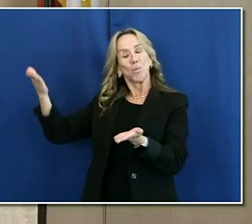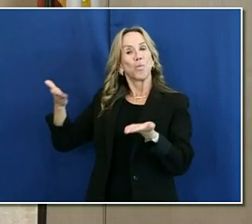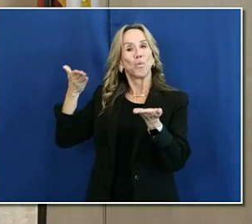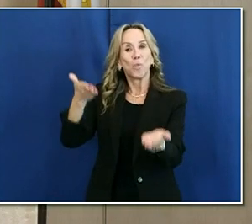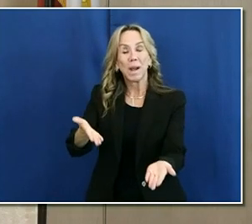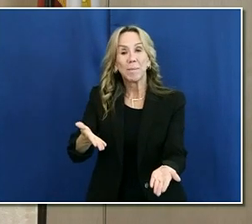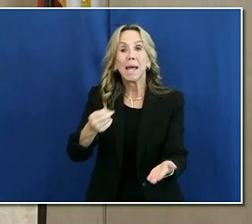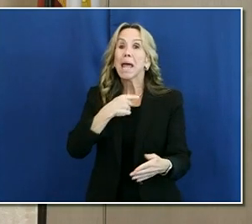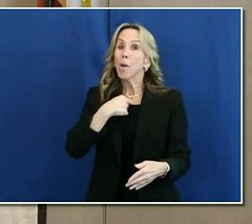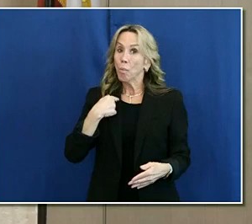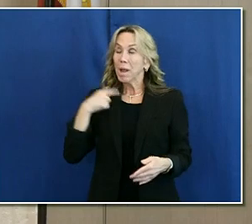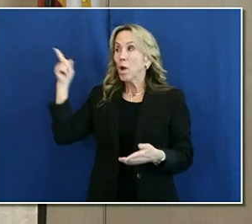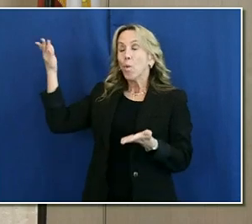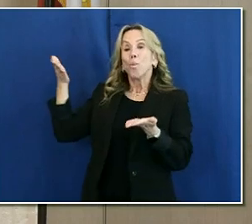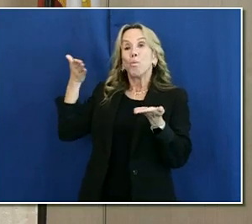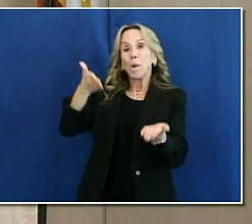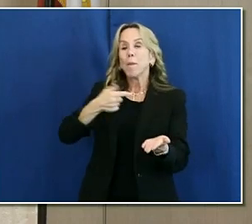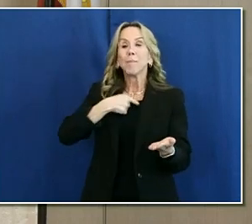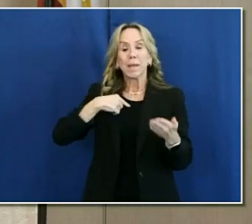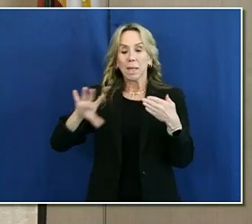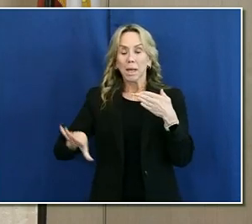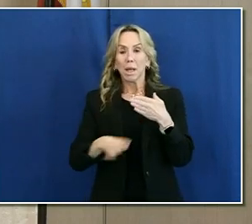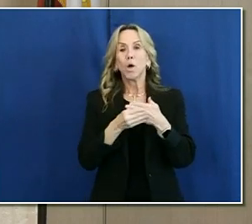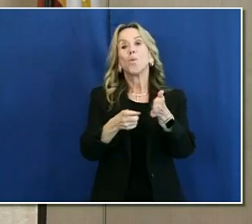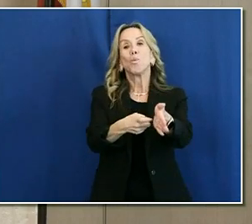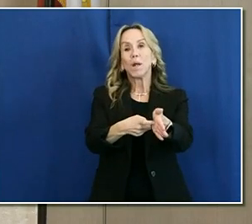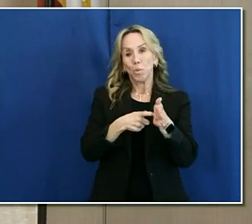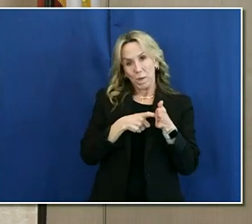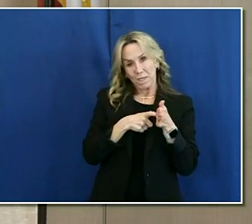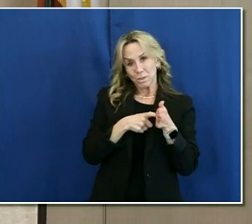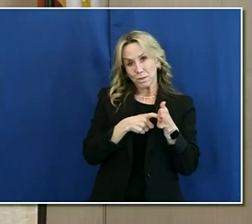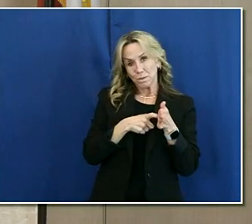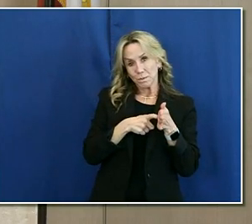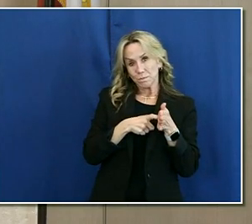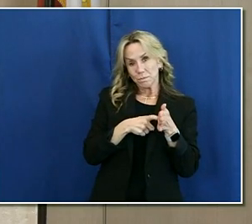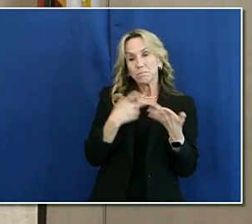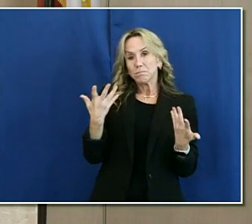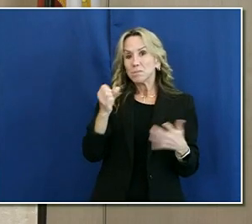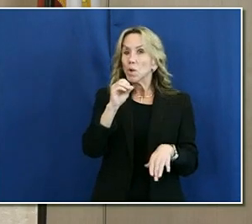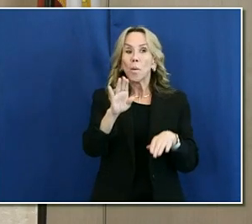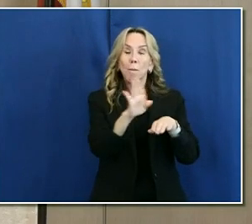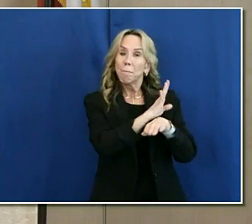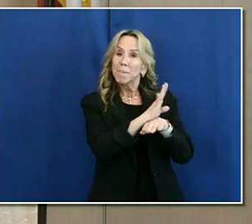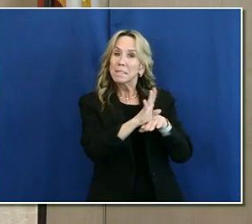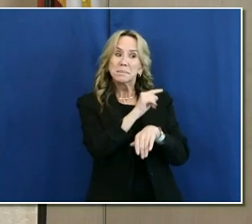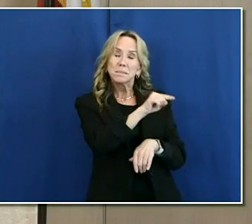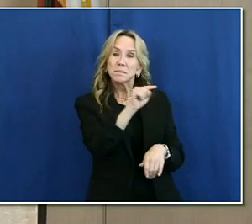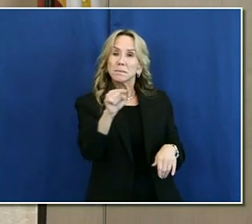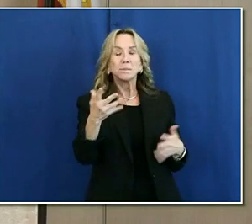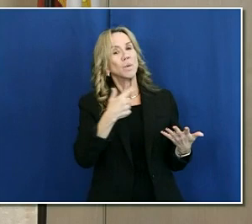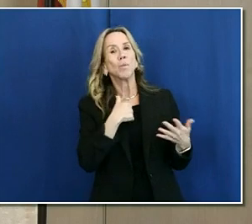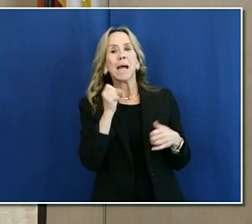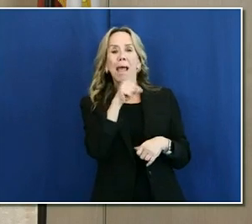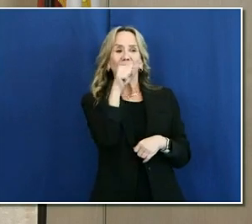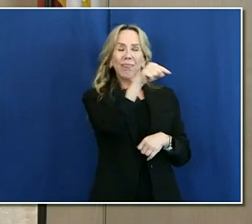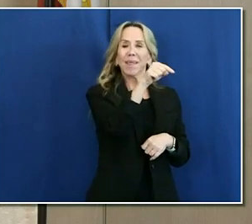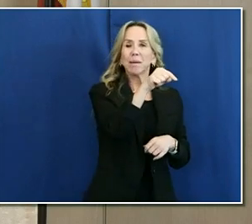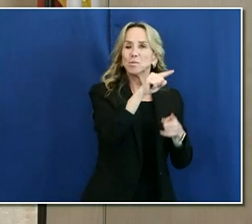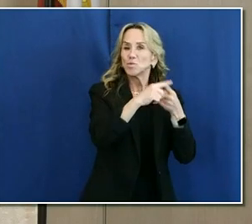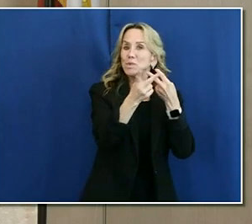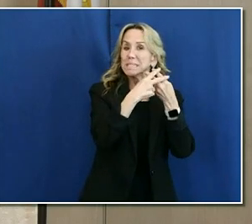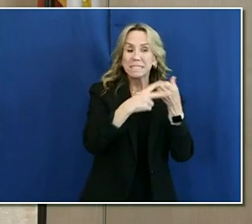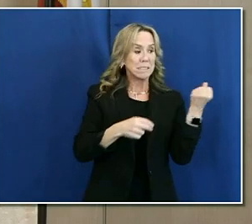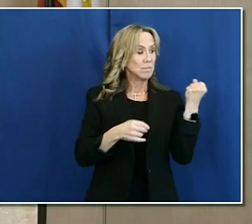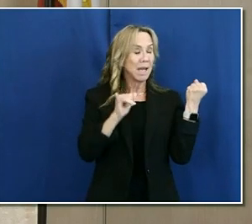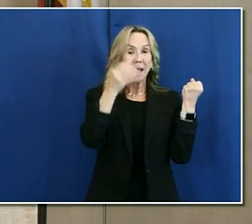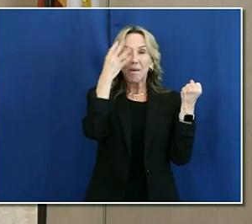a required component in the health officer's order, and businesses are only asked to keep this information for 3 weeks.